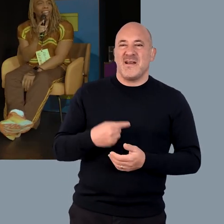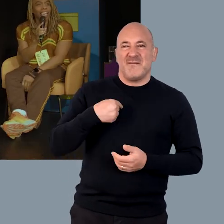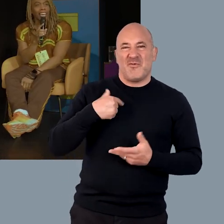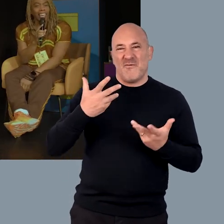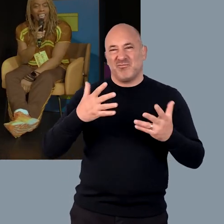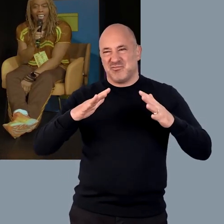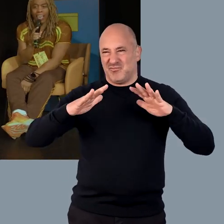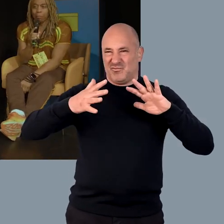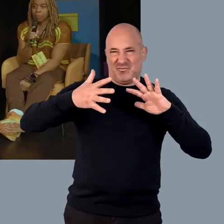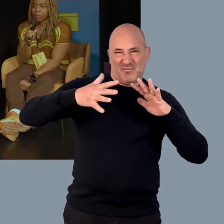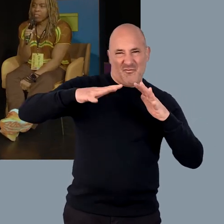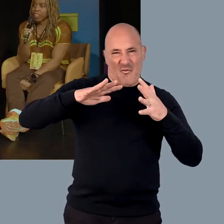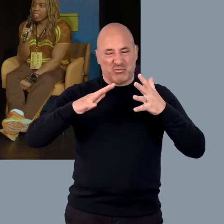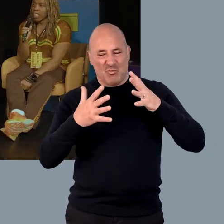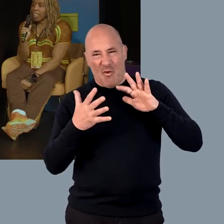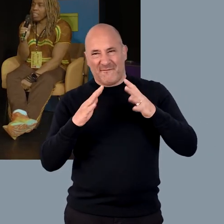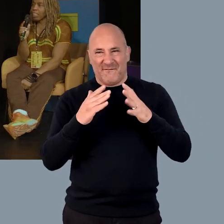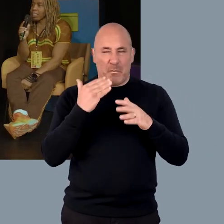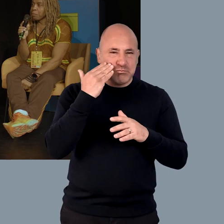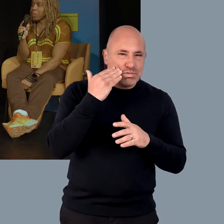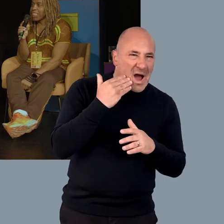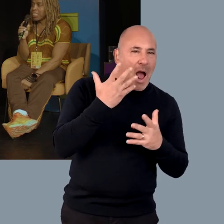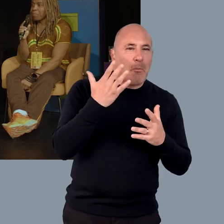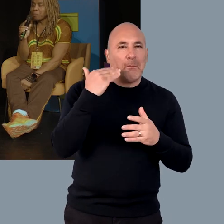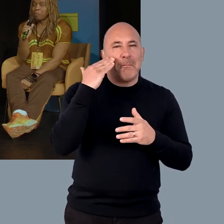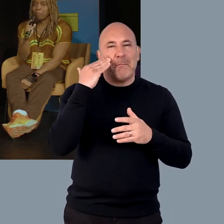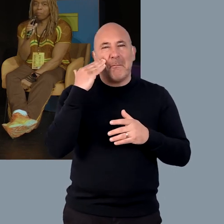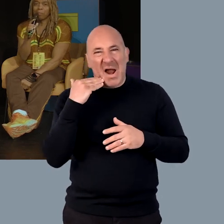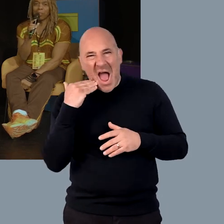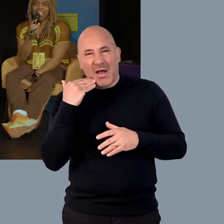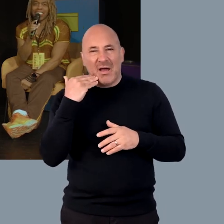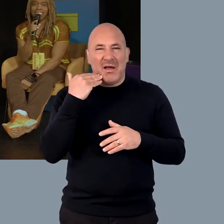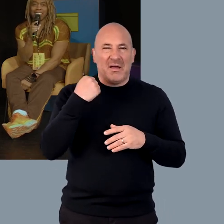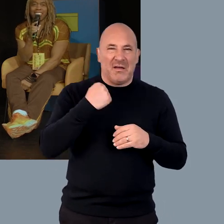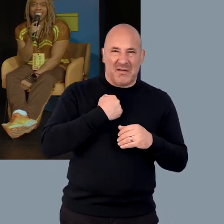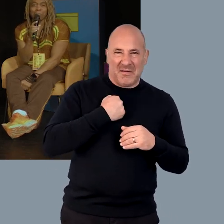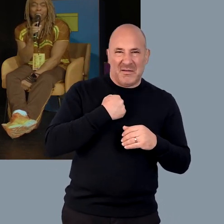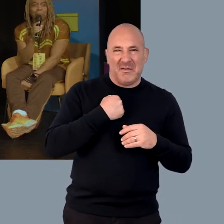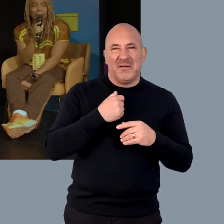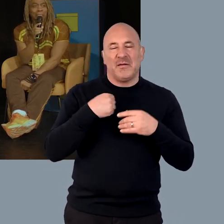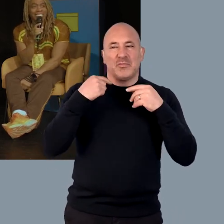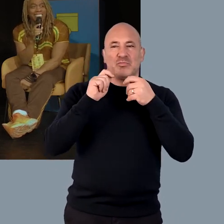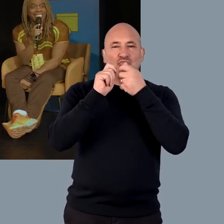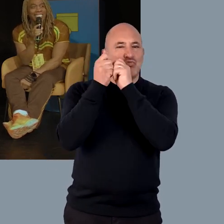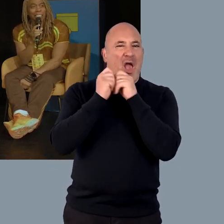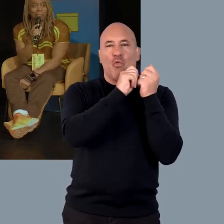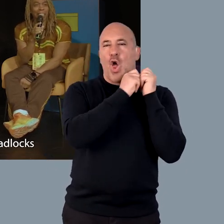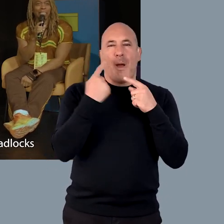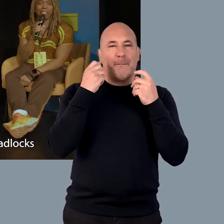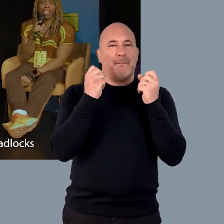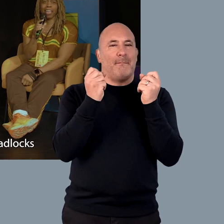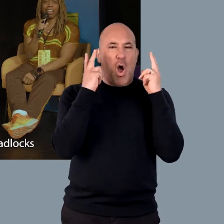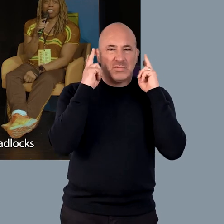So I am a kind of medium brown black person